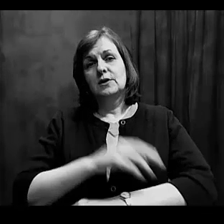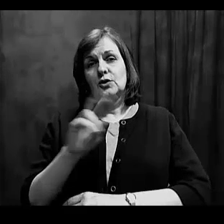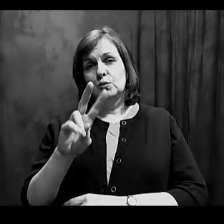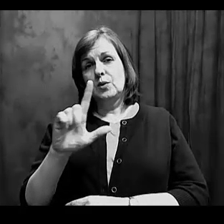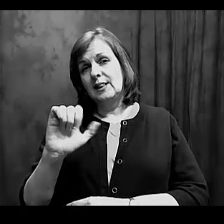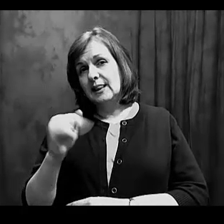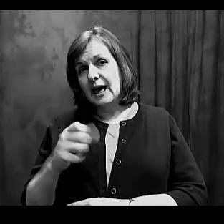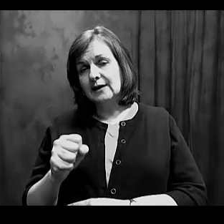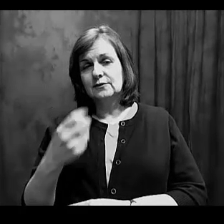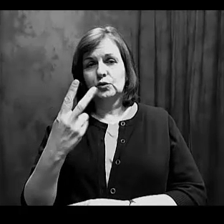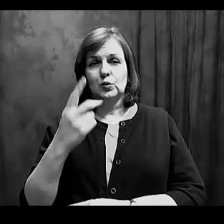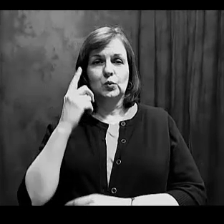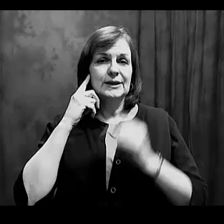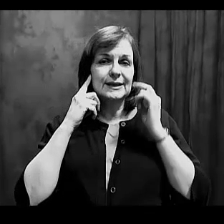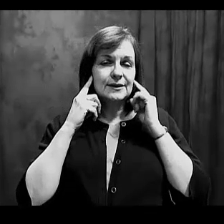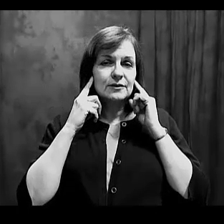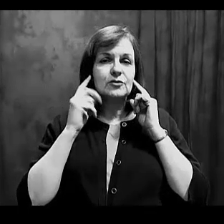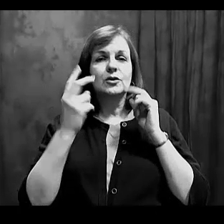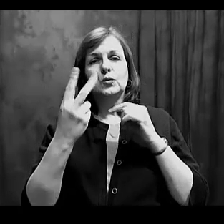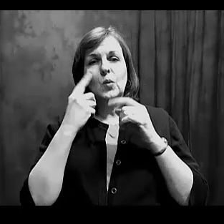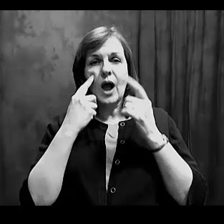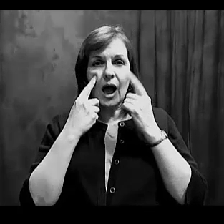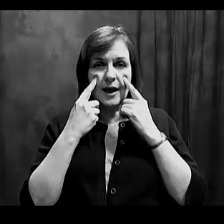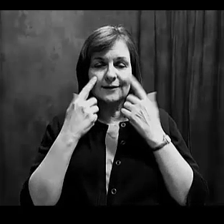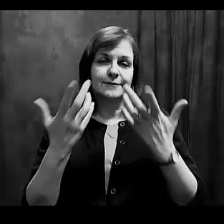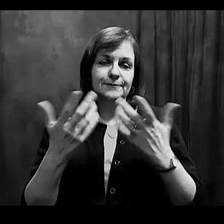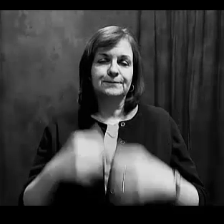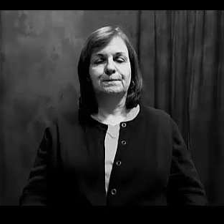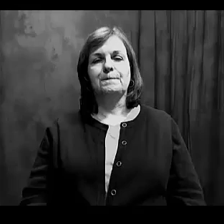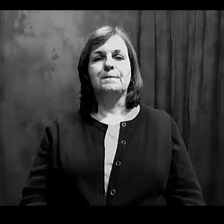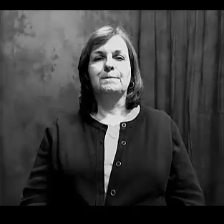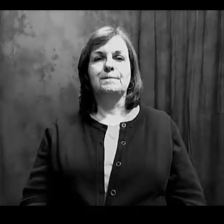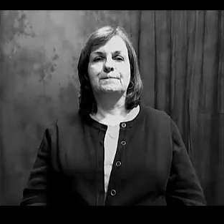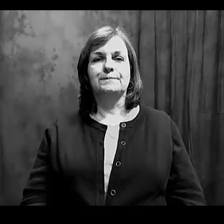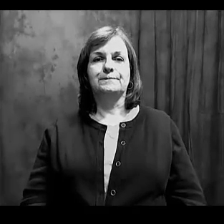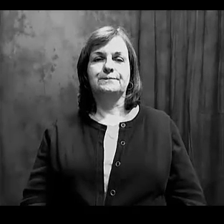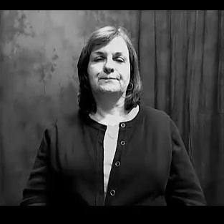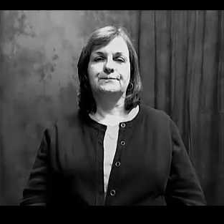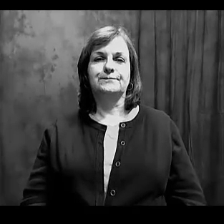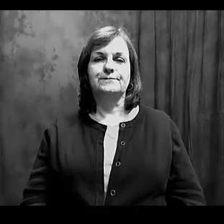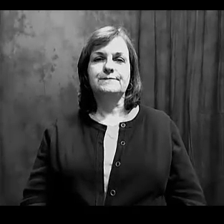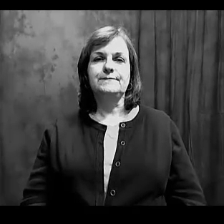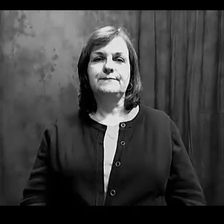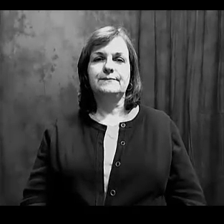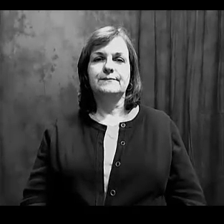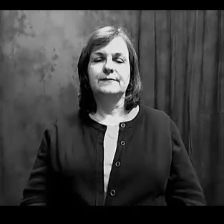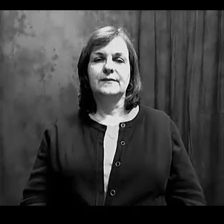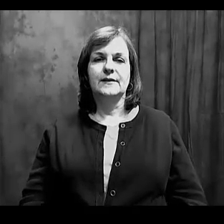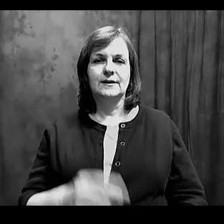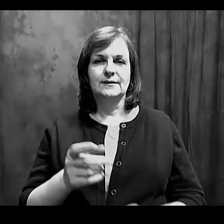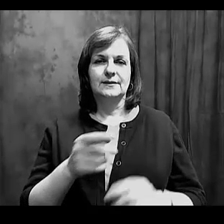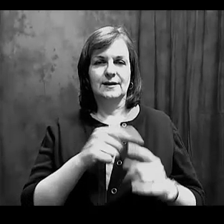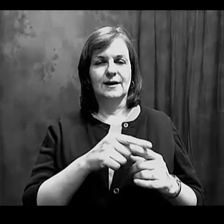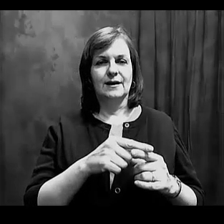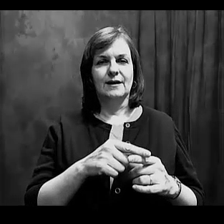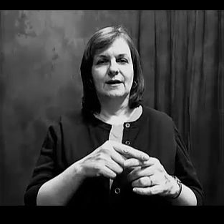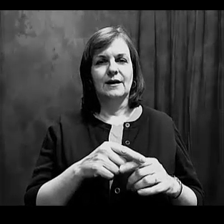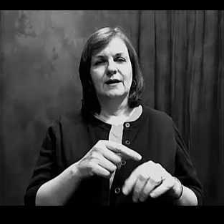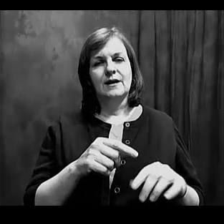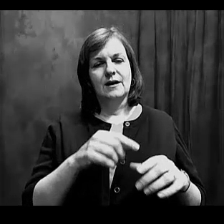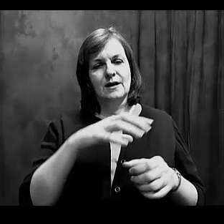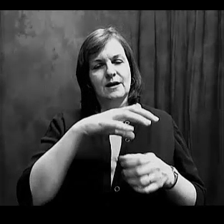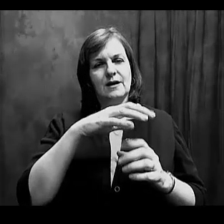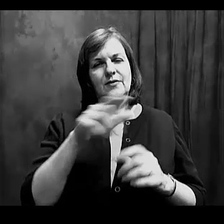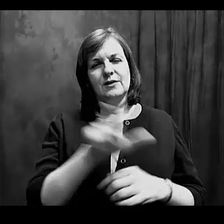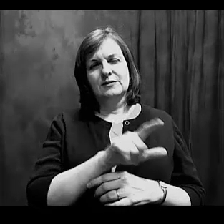arms, 2 legs, 2 ears, 2 eyes. Okay, you get the idea. Now, when we look at our jellyfish